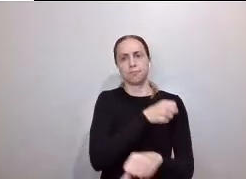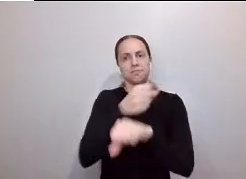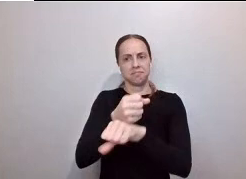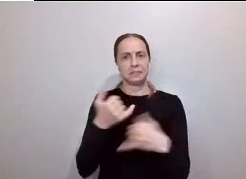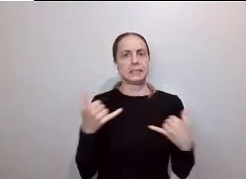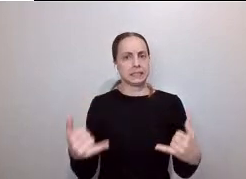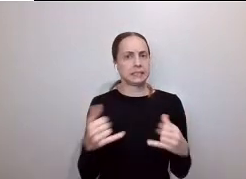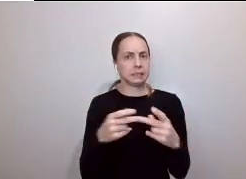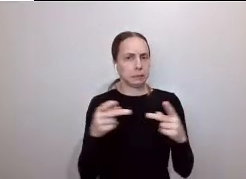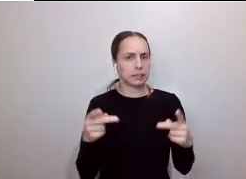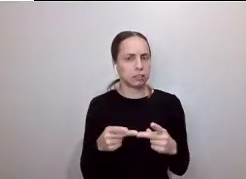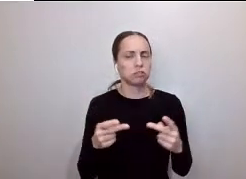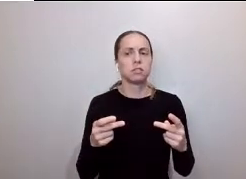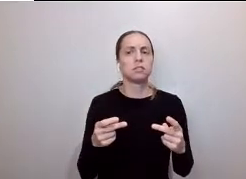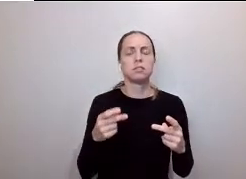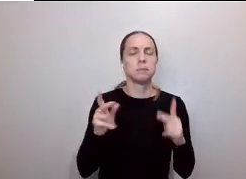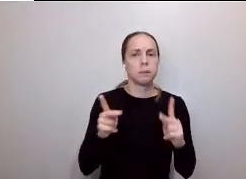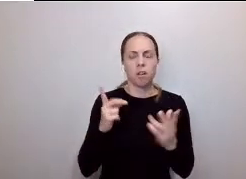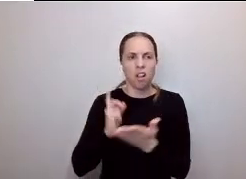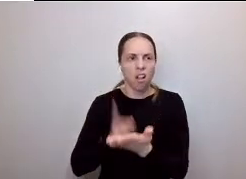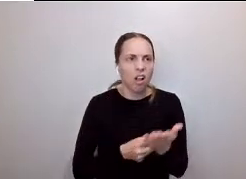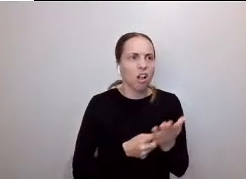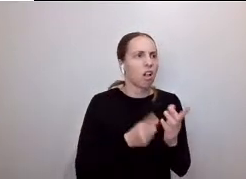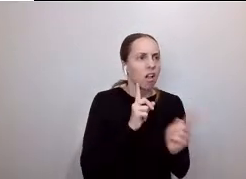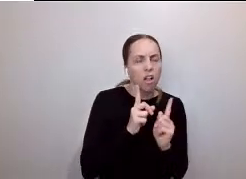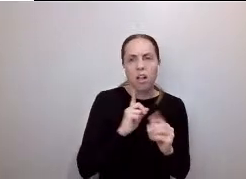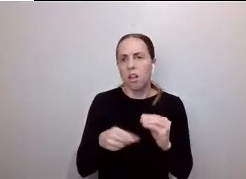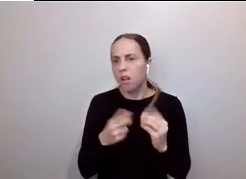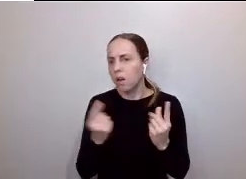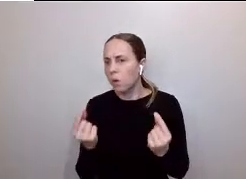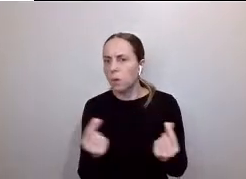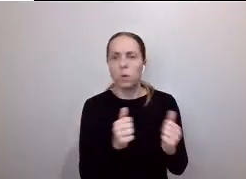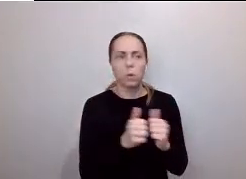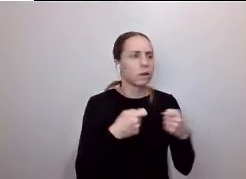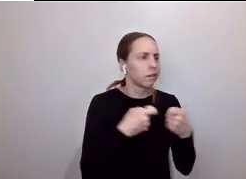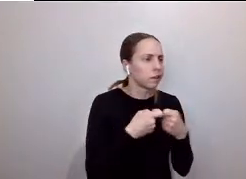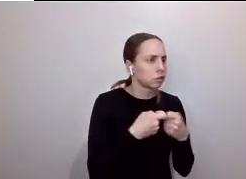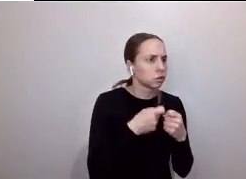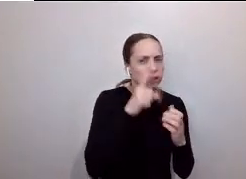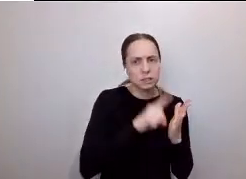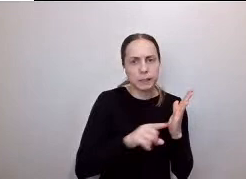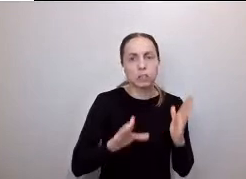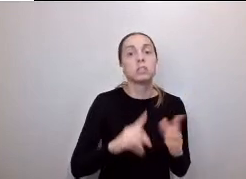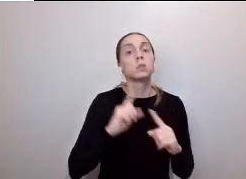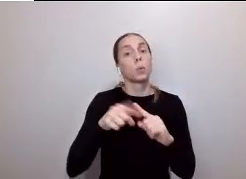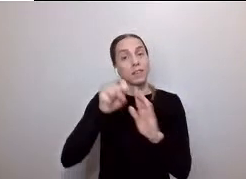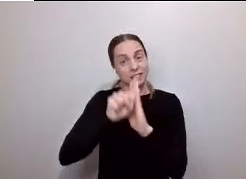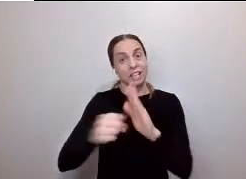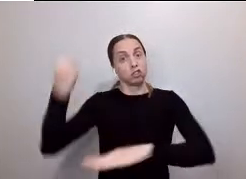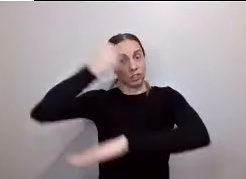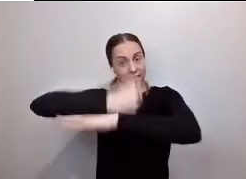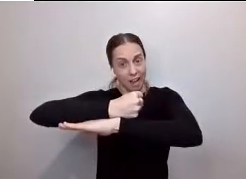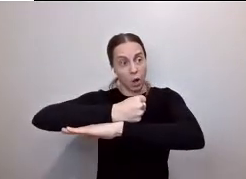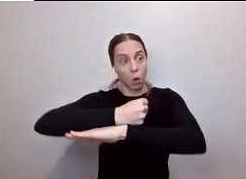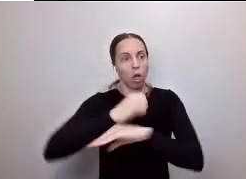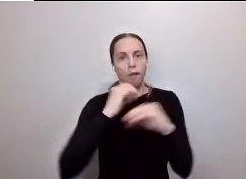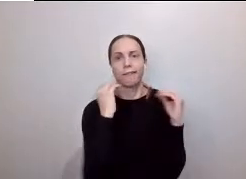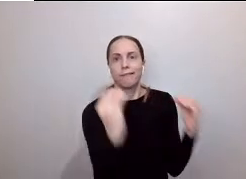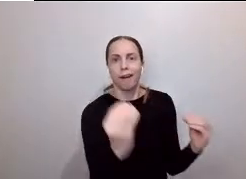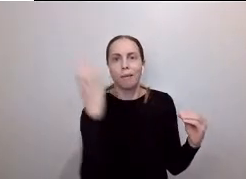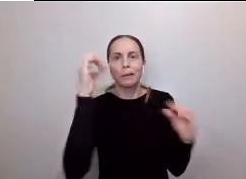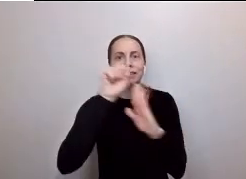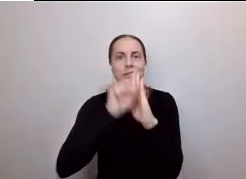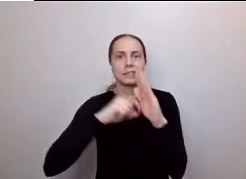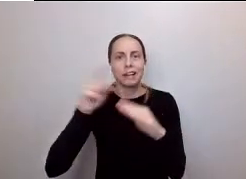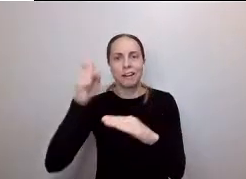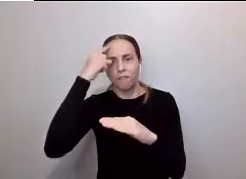state shutdown, we had no electrical inspectors because state government was shut down for a while. And we went through a long process. We